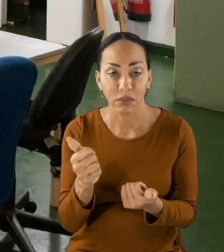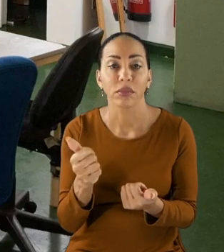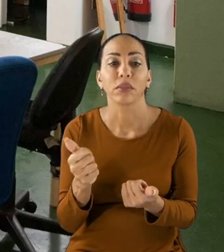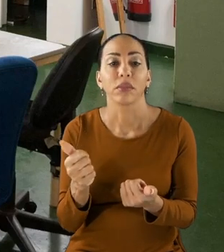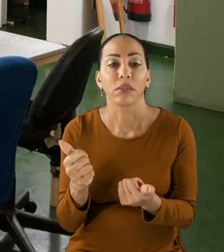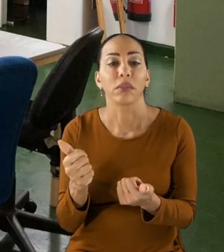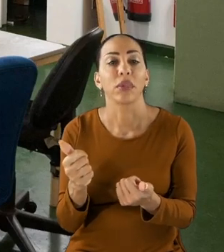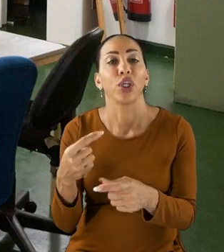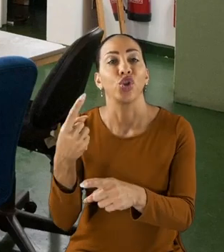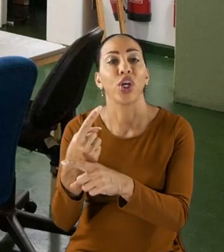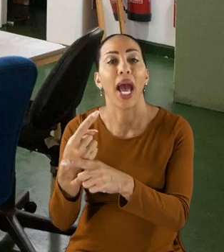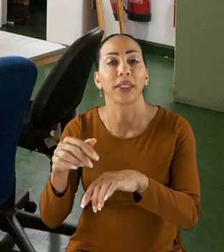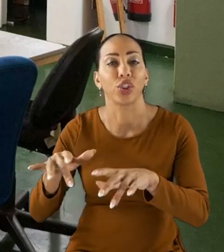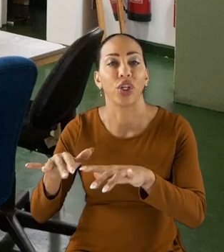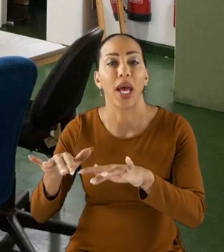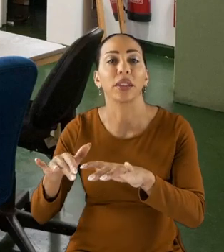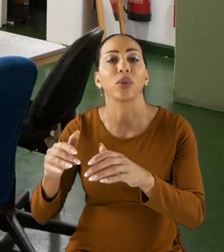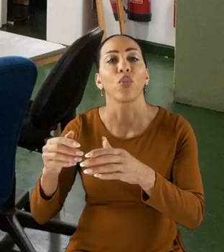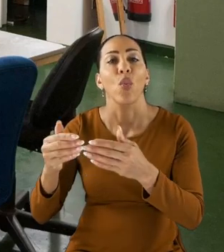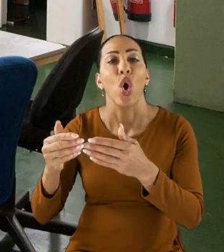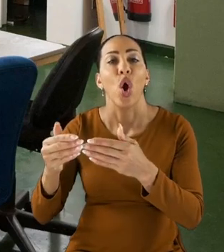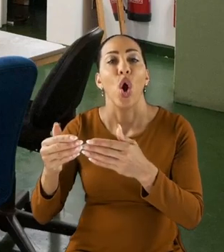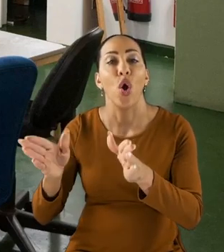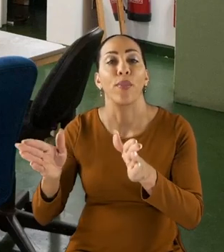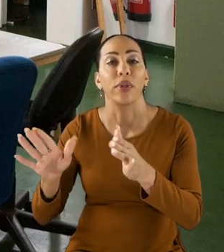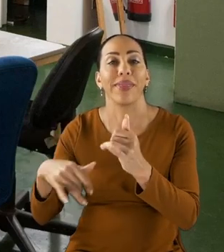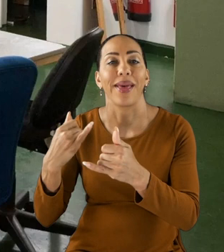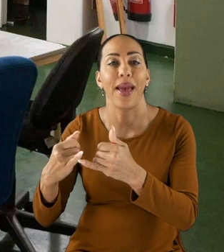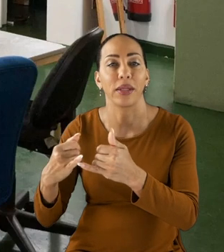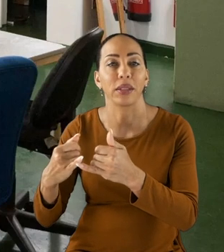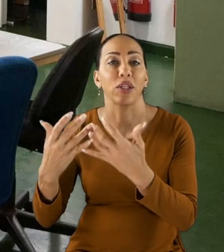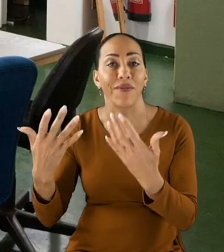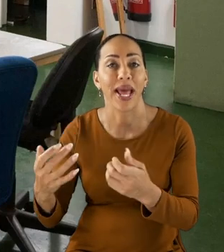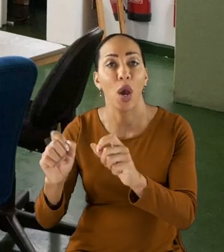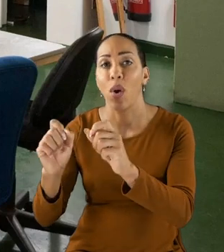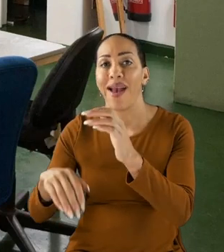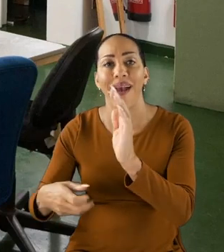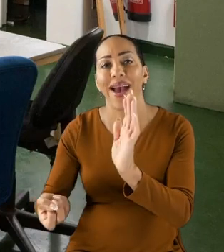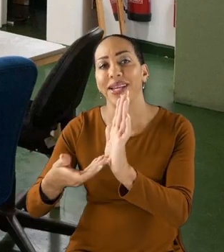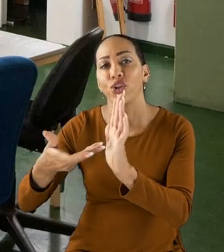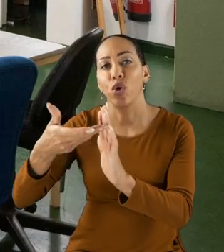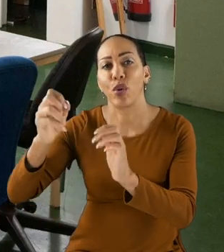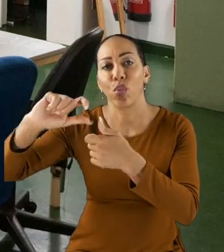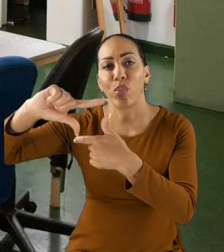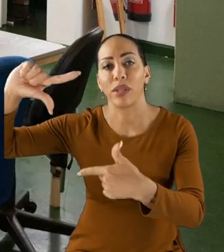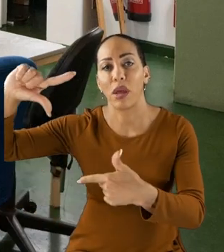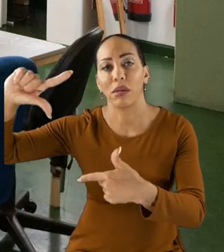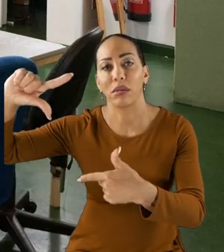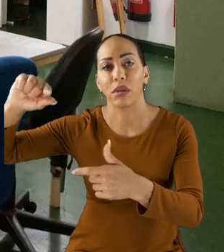open the chat at the end, and then we can use the chat afterwards. So just close any windows you have, and any sort of boxes on the right hand